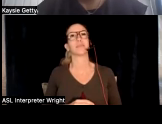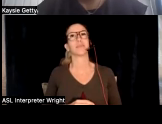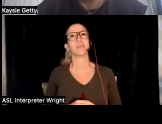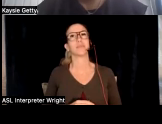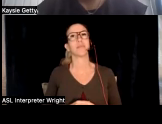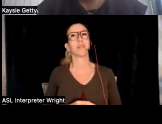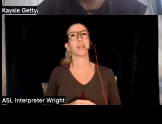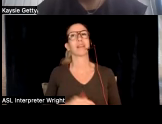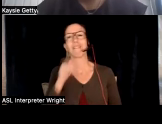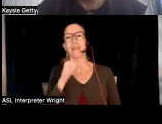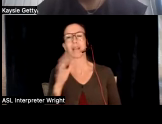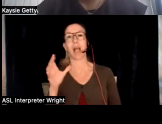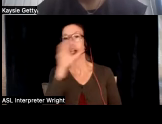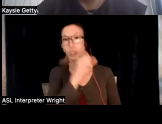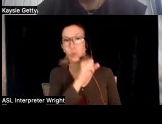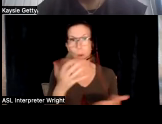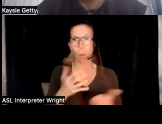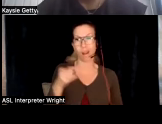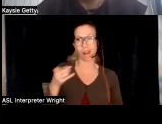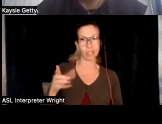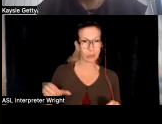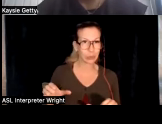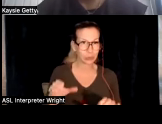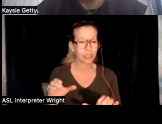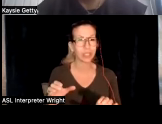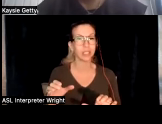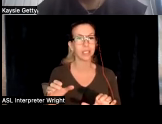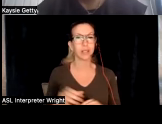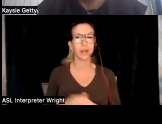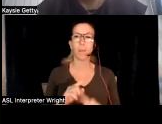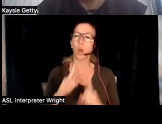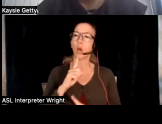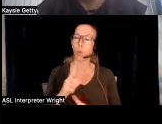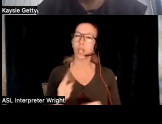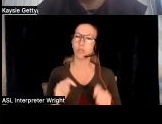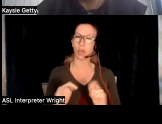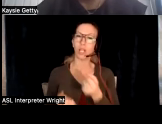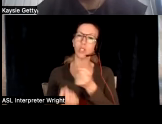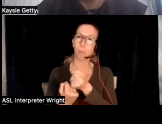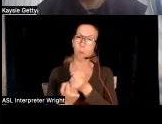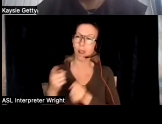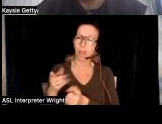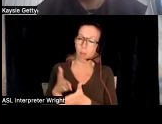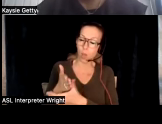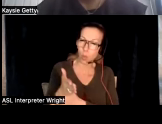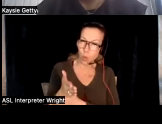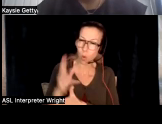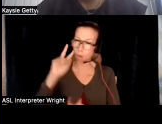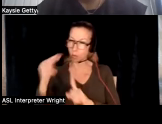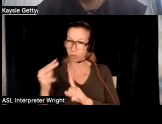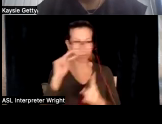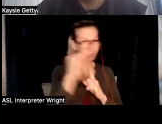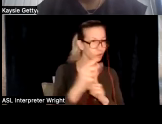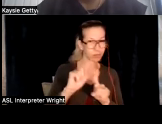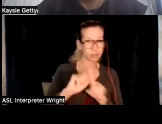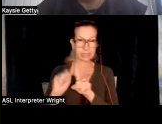making assumptions about the things that they're doing, and you know, really trying to support them through and look at it from different angles if it is,